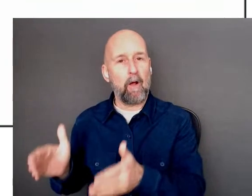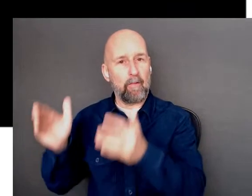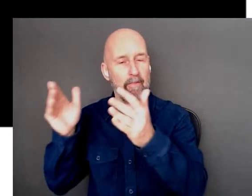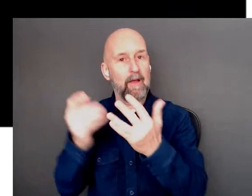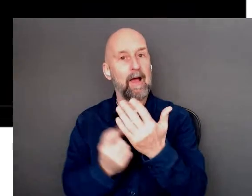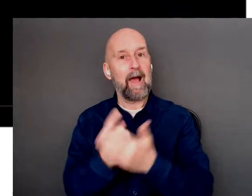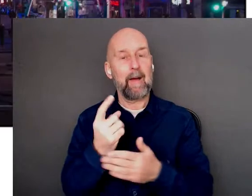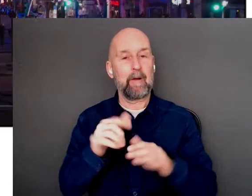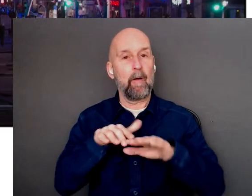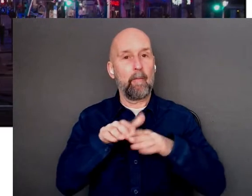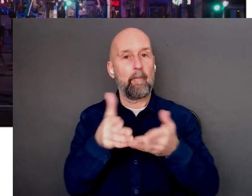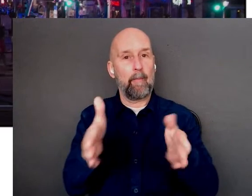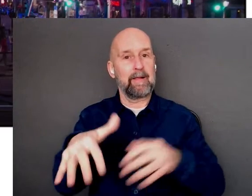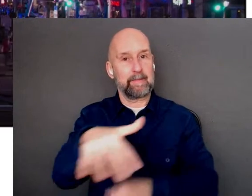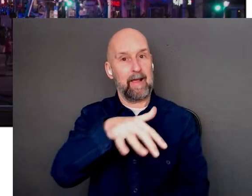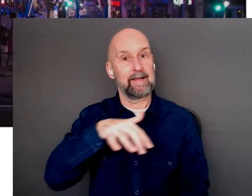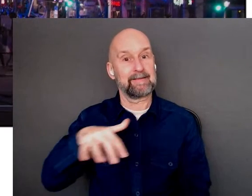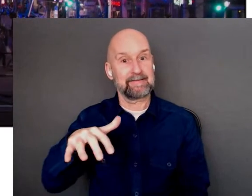space. So.